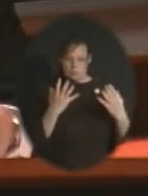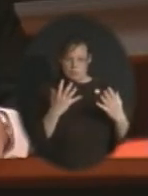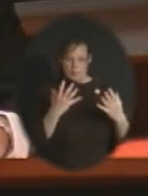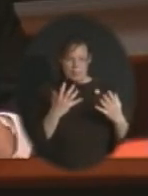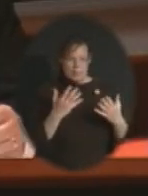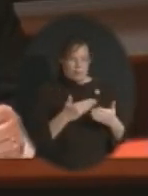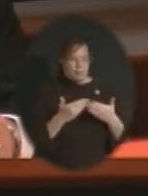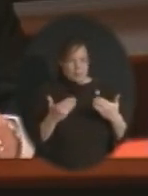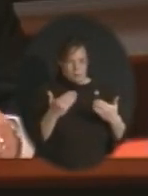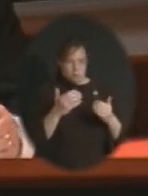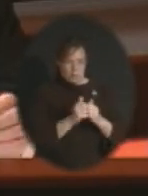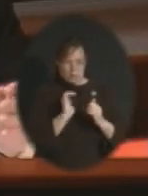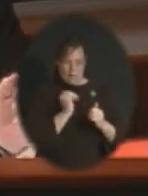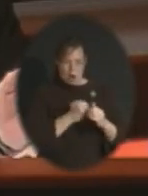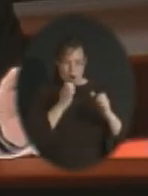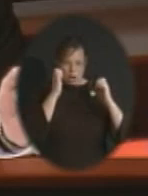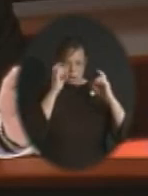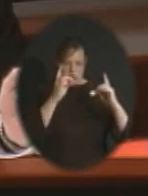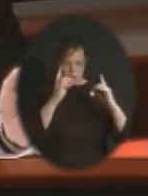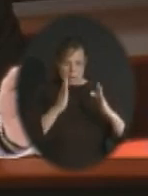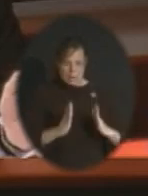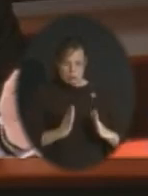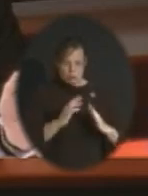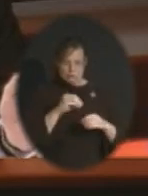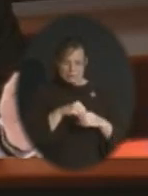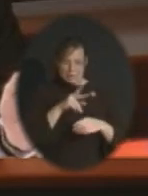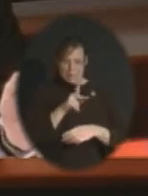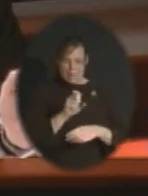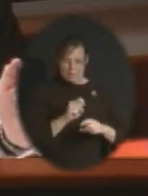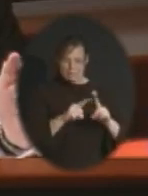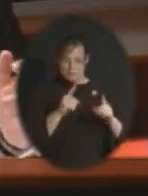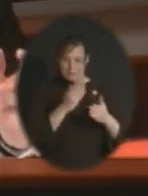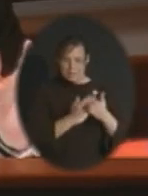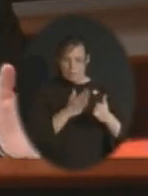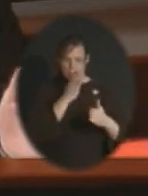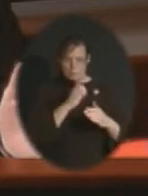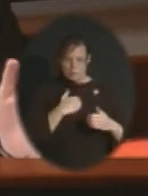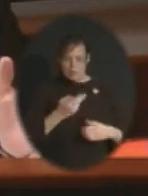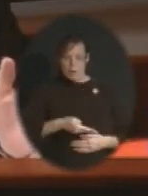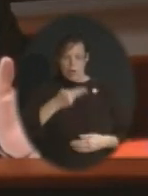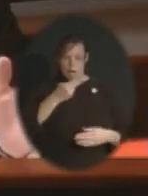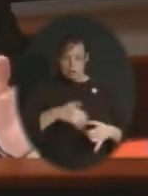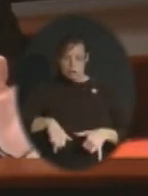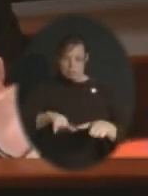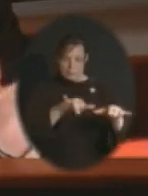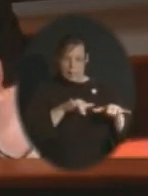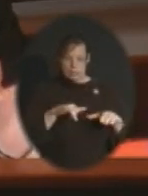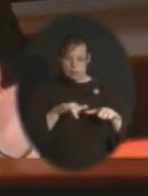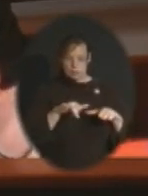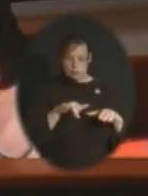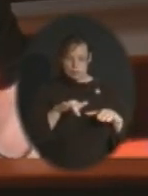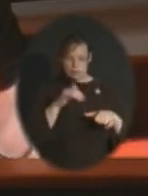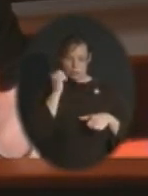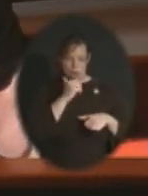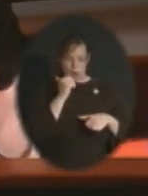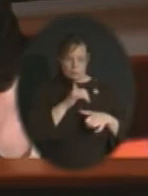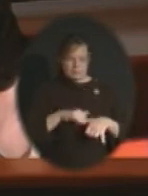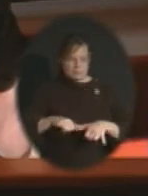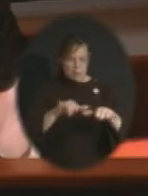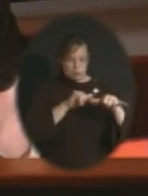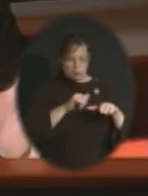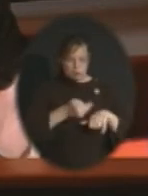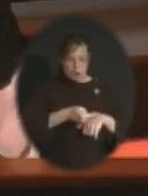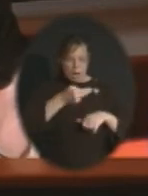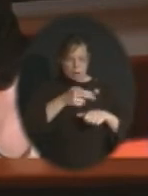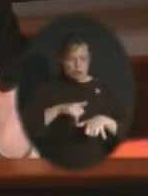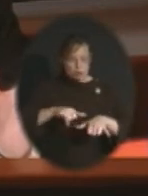in the air for our educators in Kansas right now, but some of those are going to be, we have higher standards coming. The Common Core standards are higher